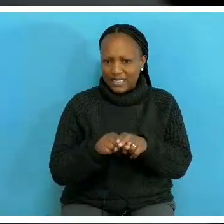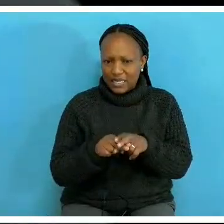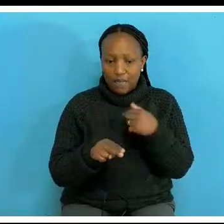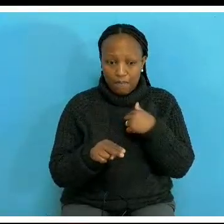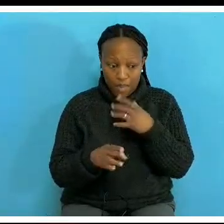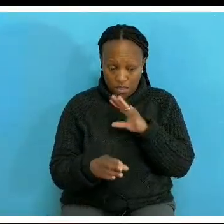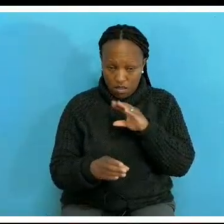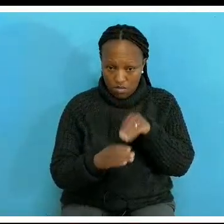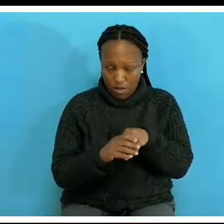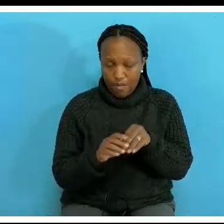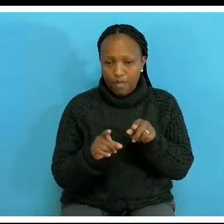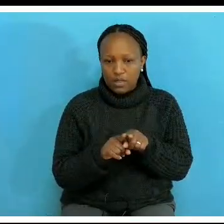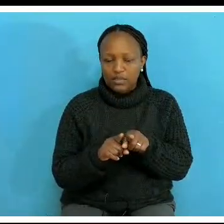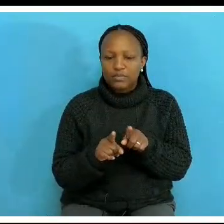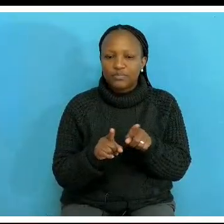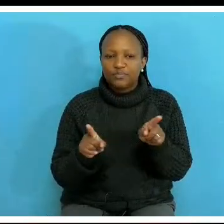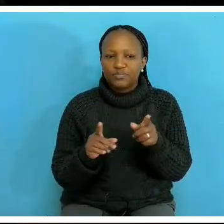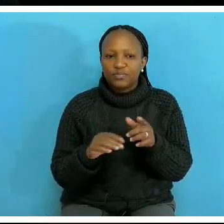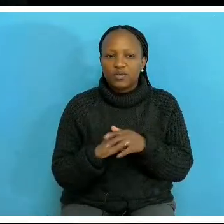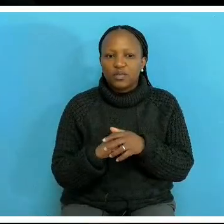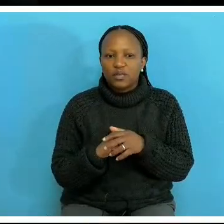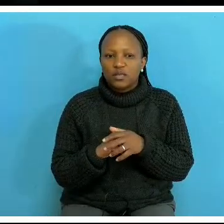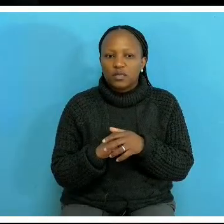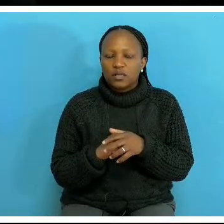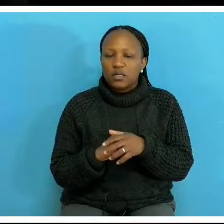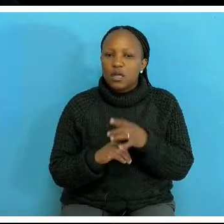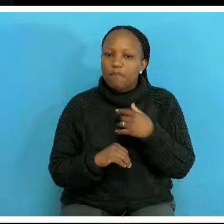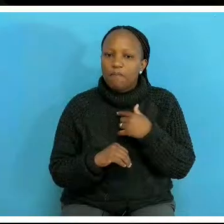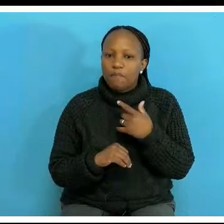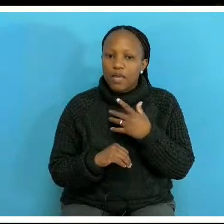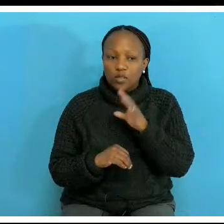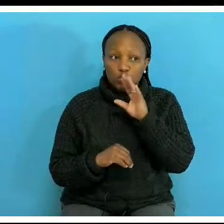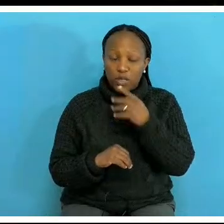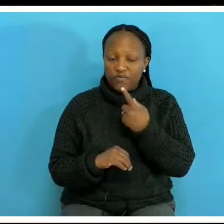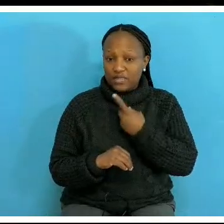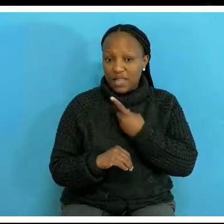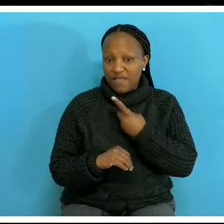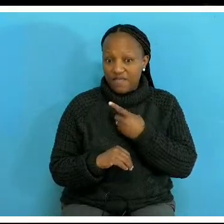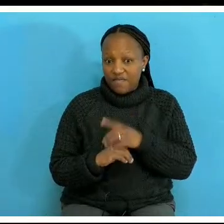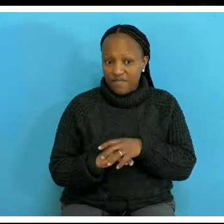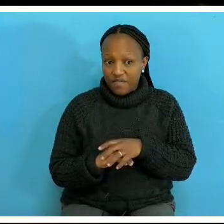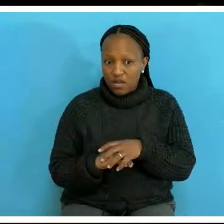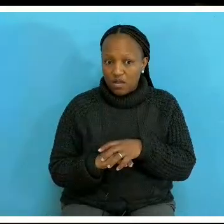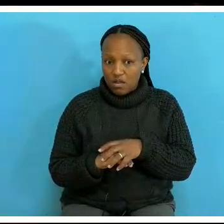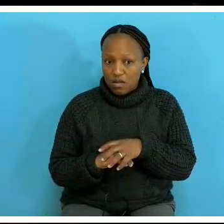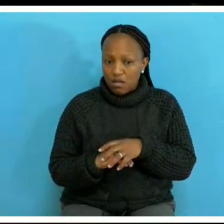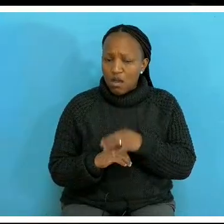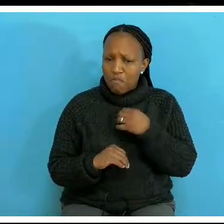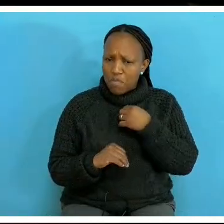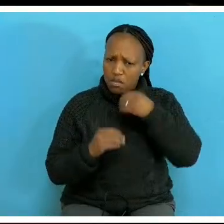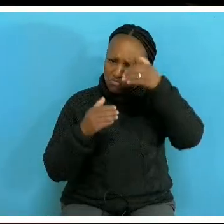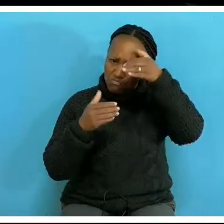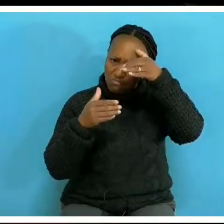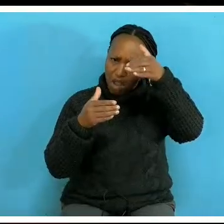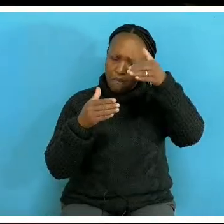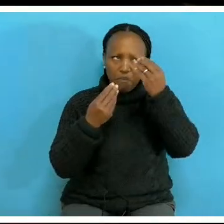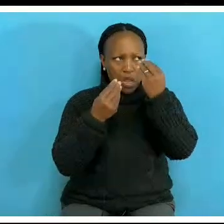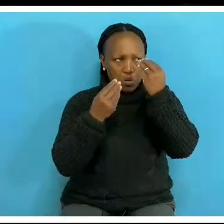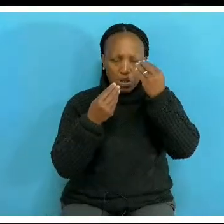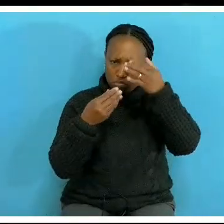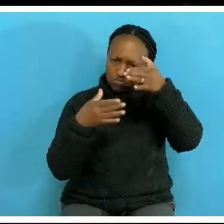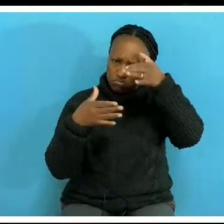included. We are all, I'm talking on behalf of myself also now. I'm very educated, very much educated, but the thing is